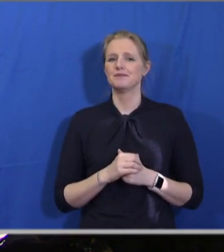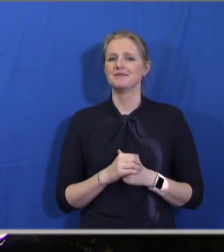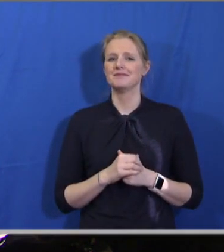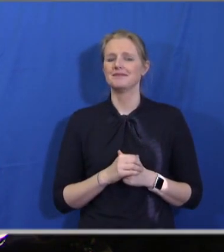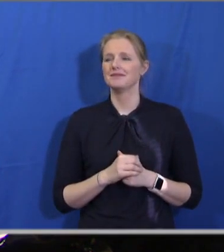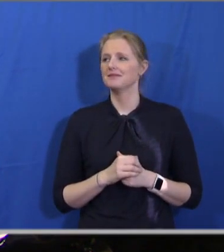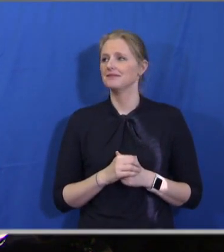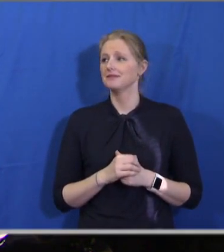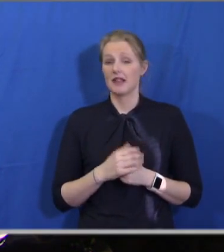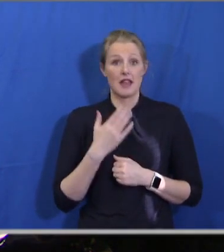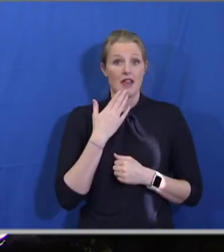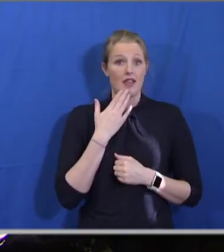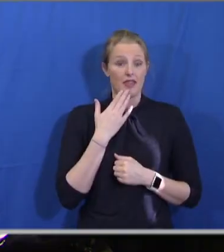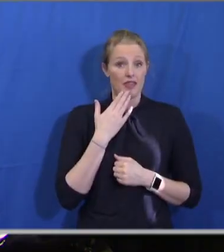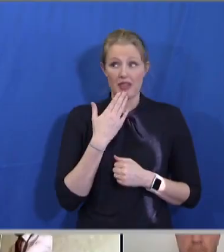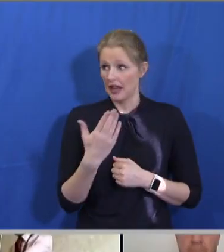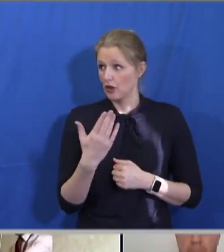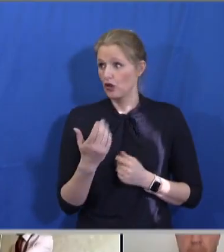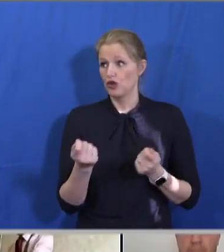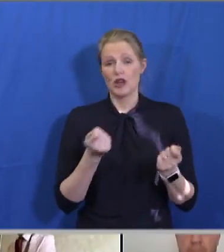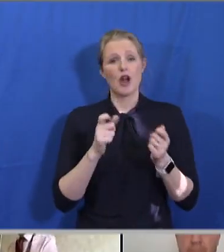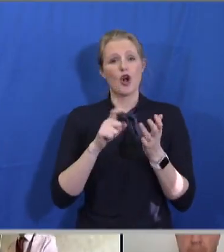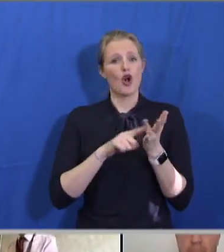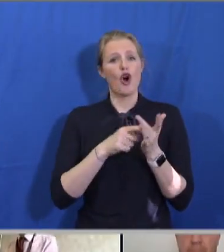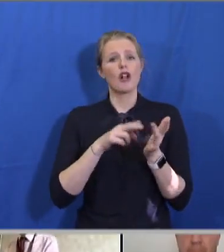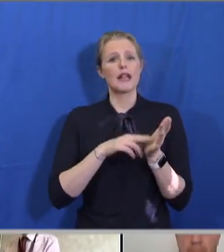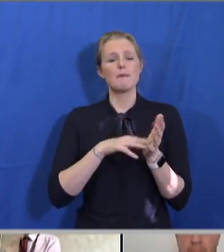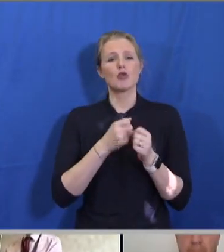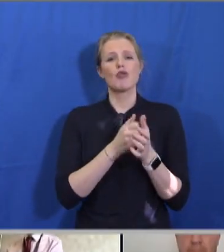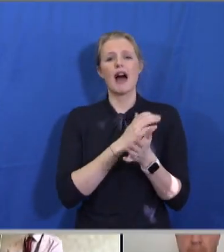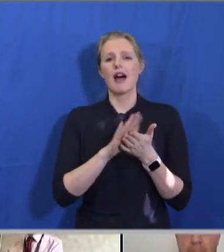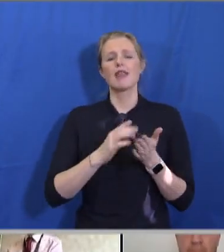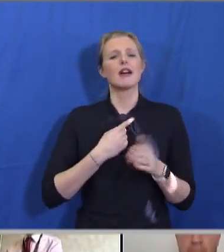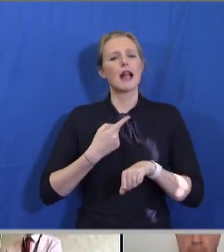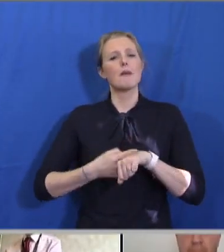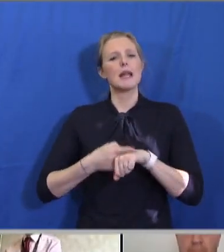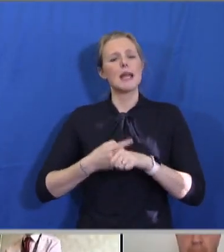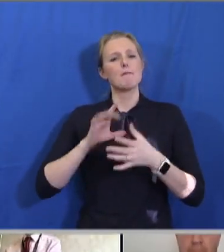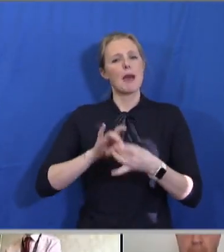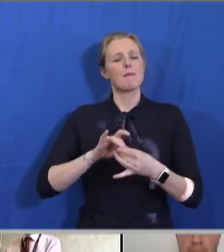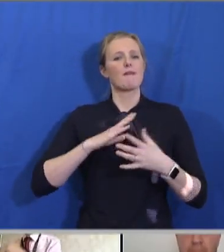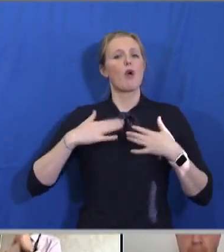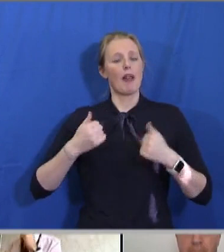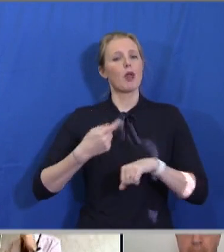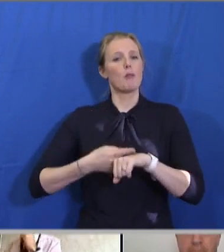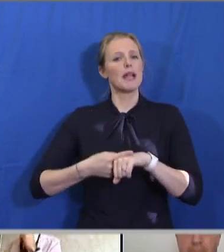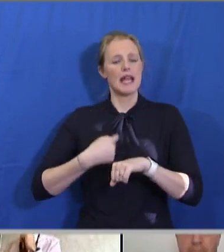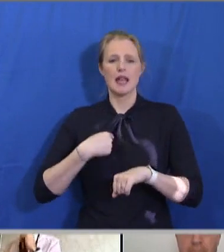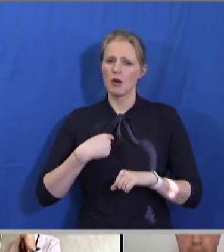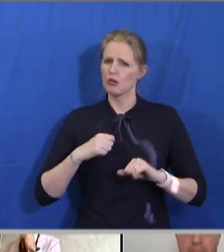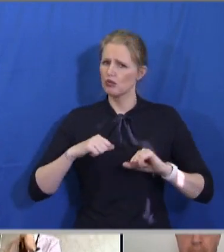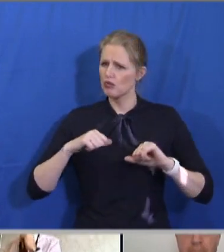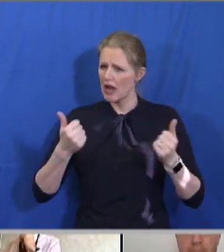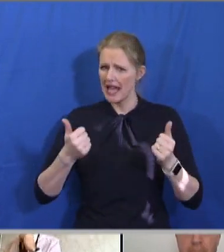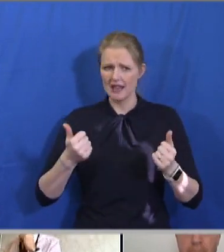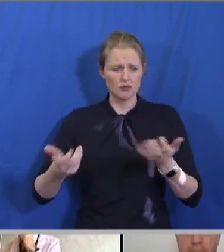Thank you very much for that, Chair. Colin McGrath here, one of the committee members for the Health Committee, and it's been a great session to